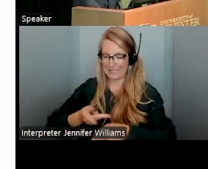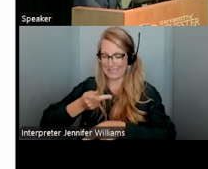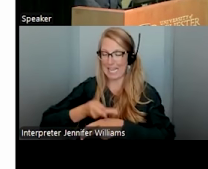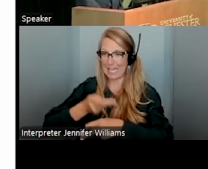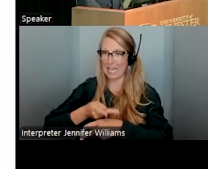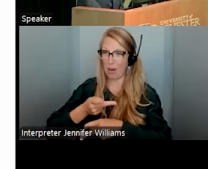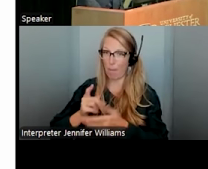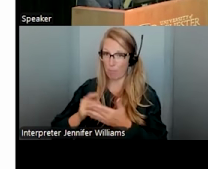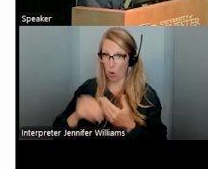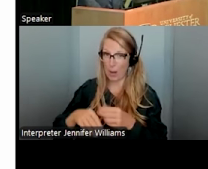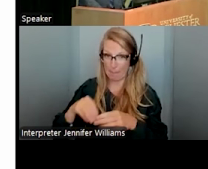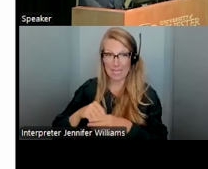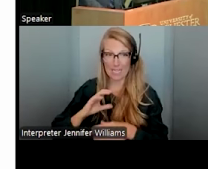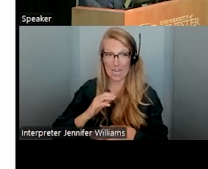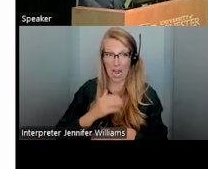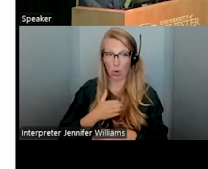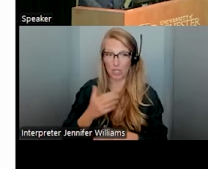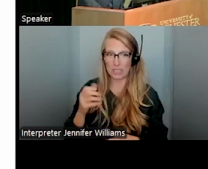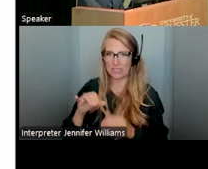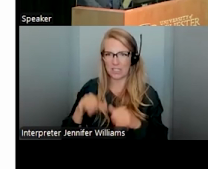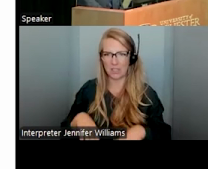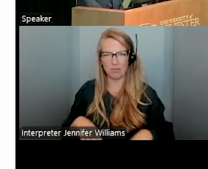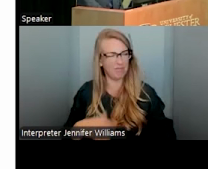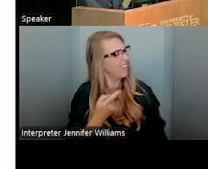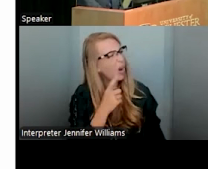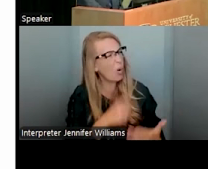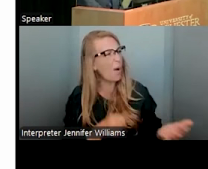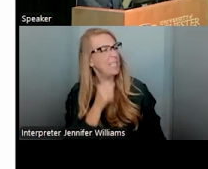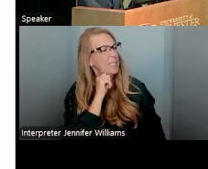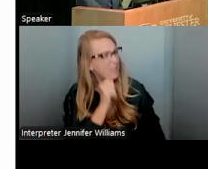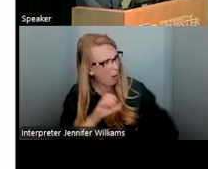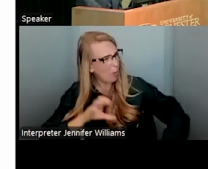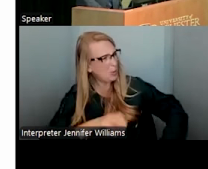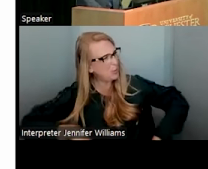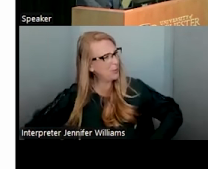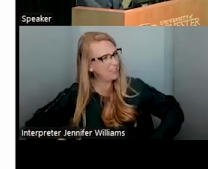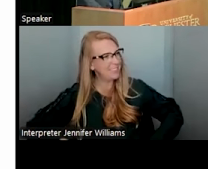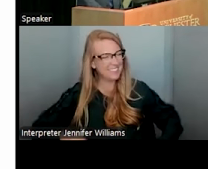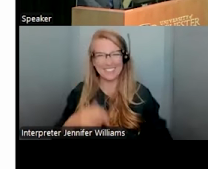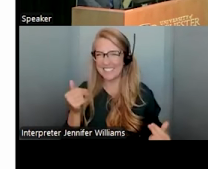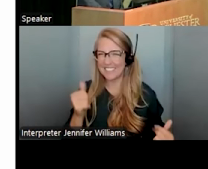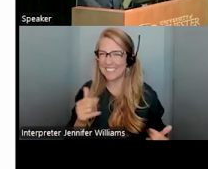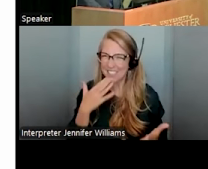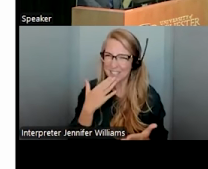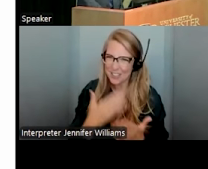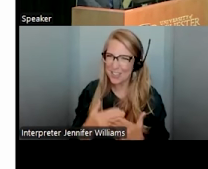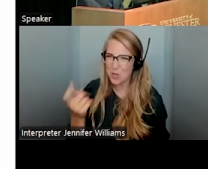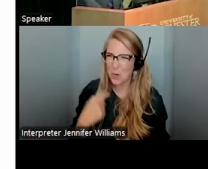system, and she was asking me, like, what do you not do? And that's a good question. What should you not